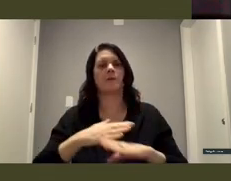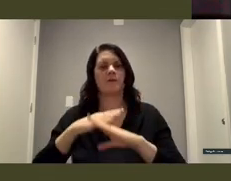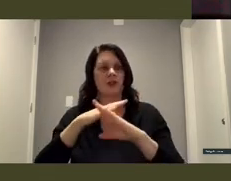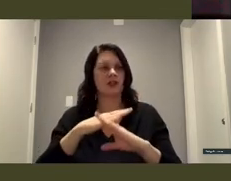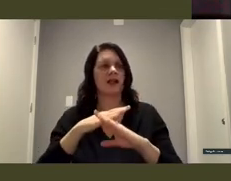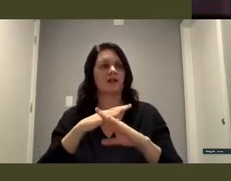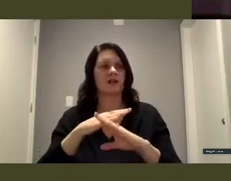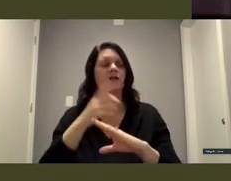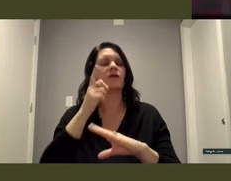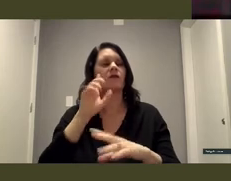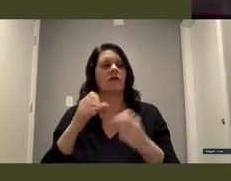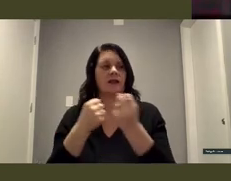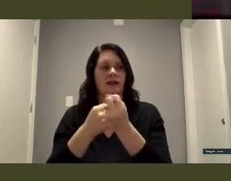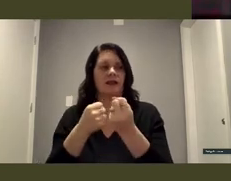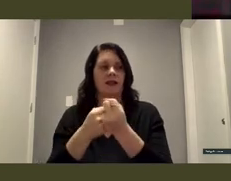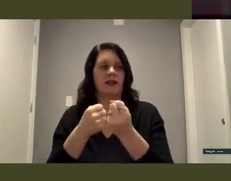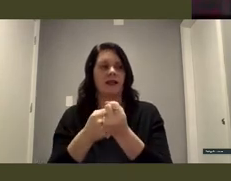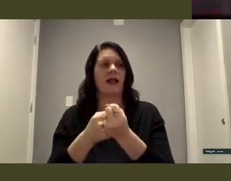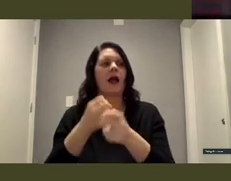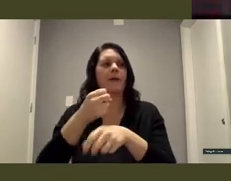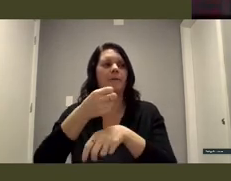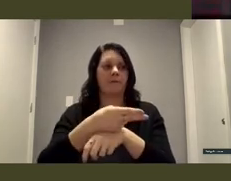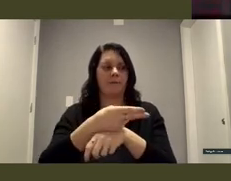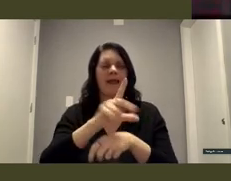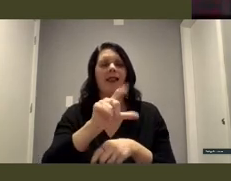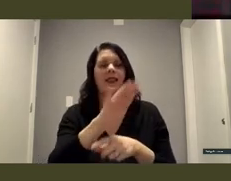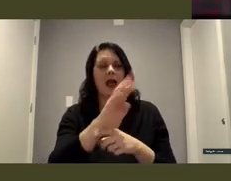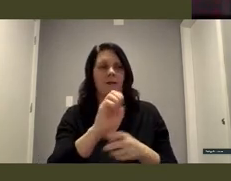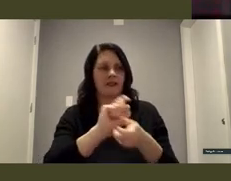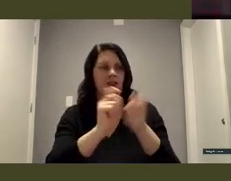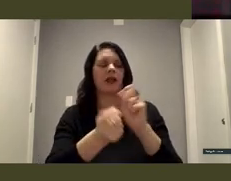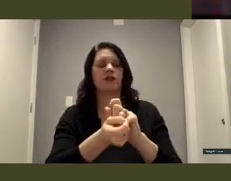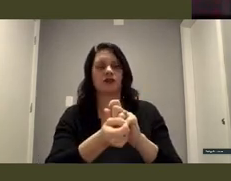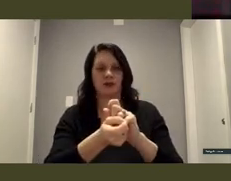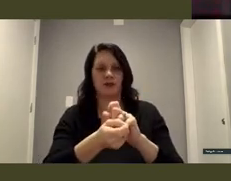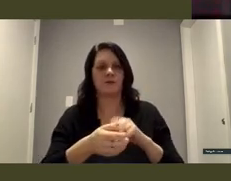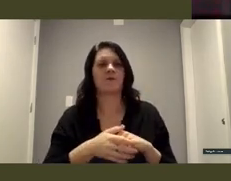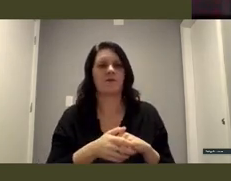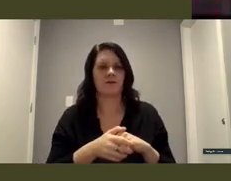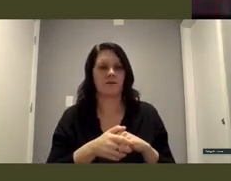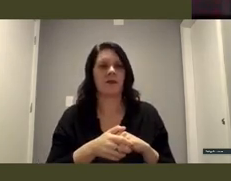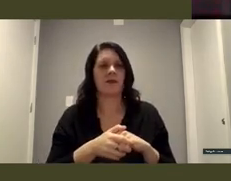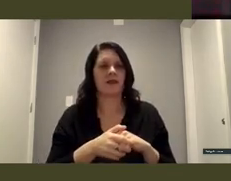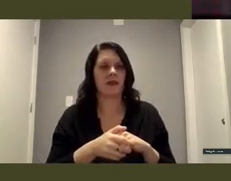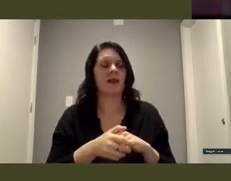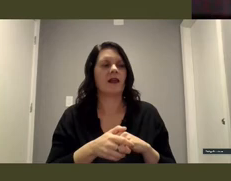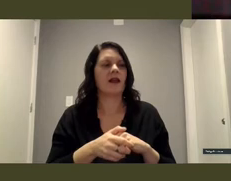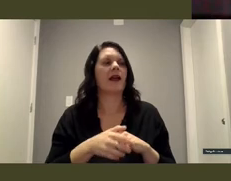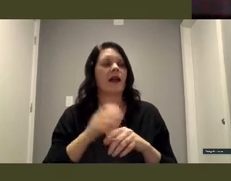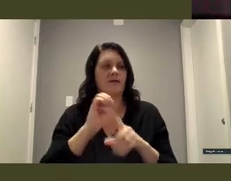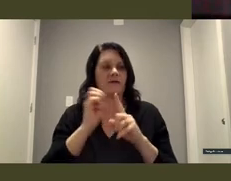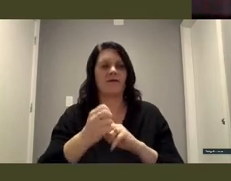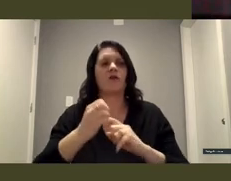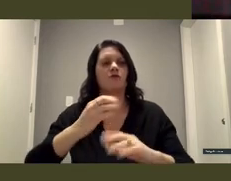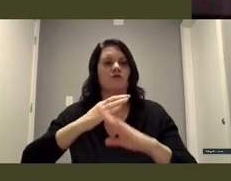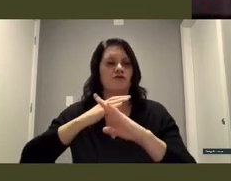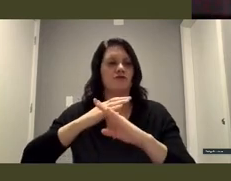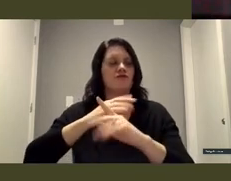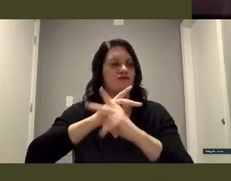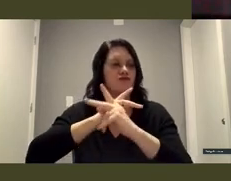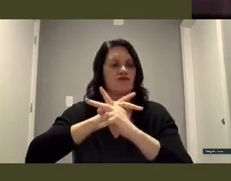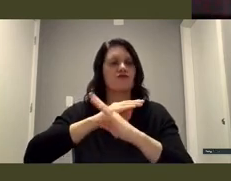change crisis. So it's also it resonates. That's why we have more women and girls that are championing